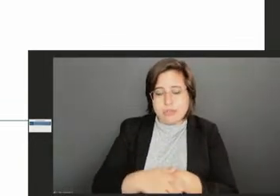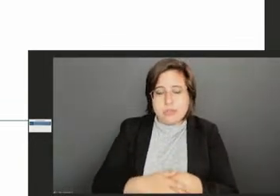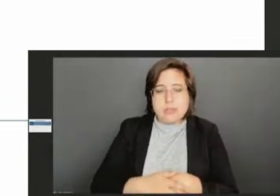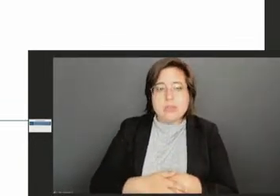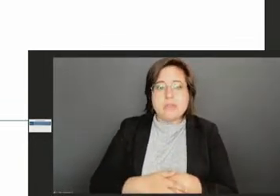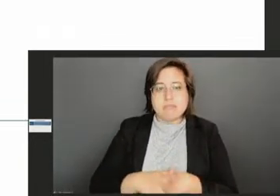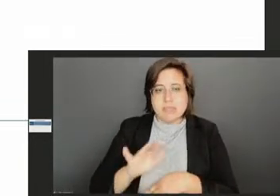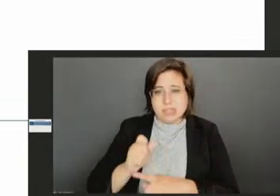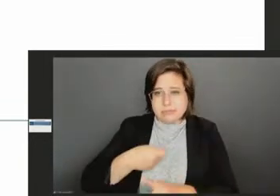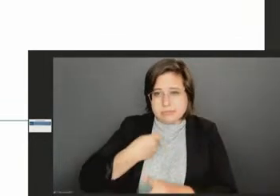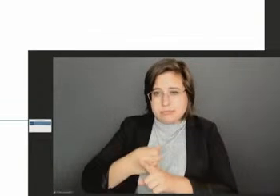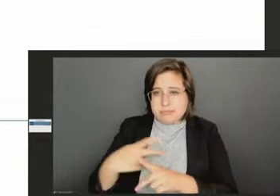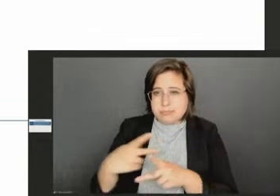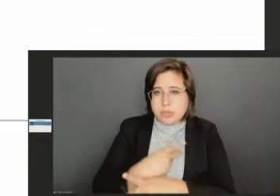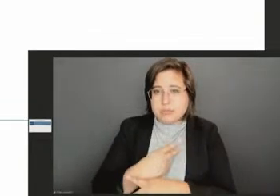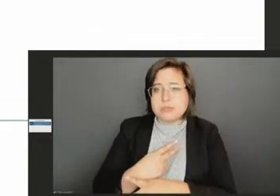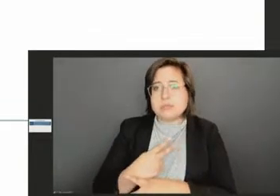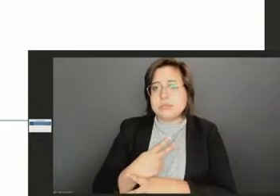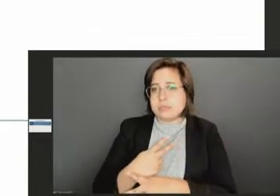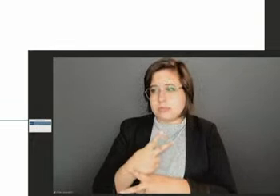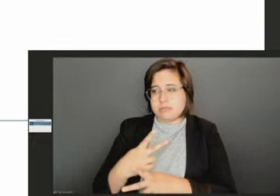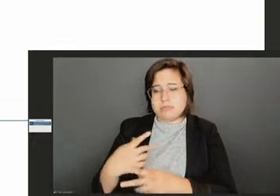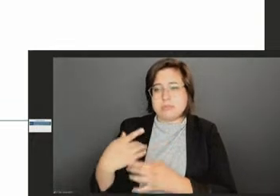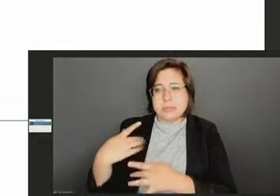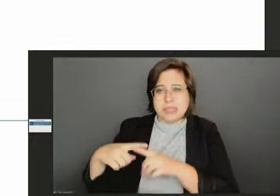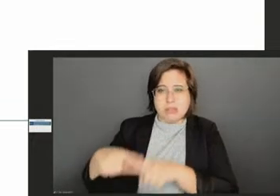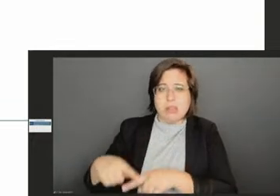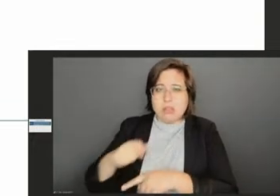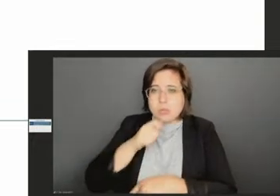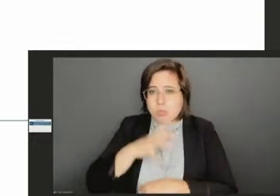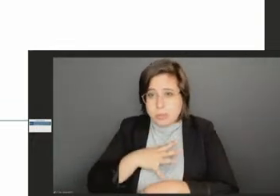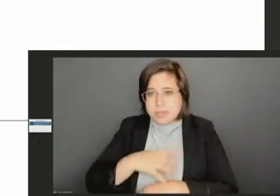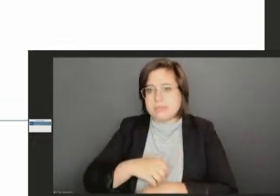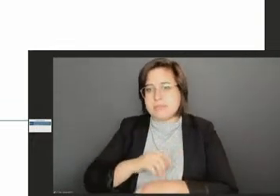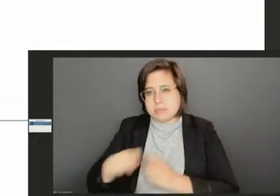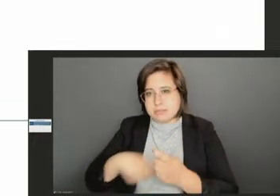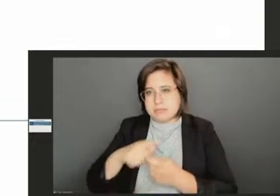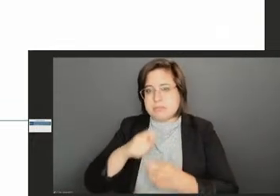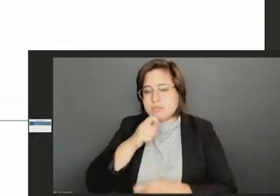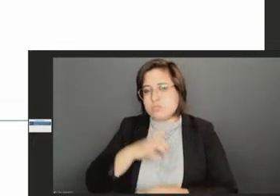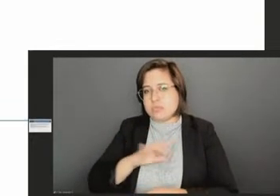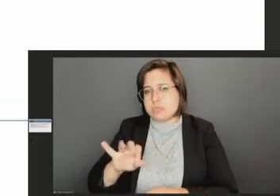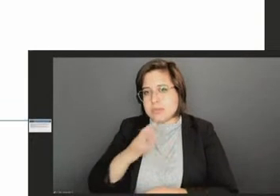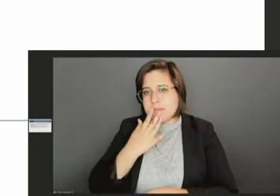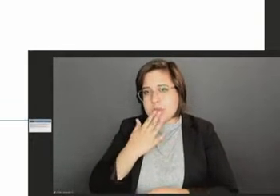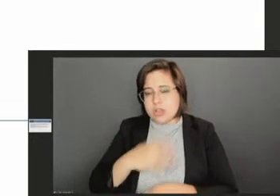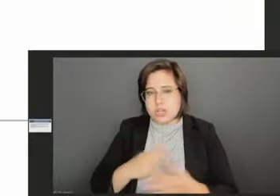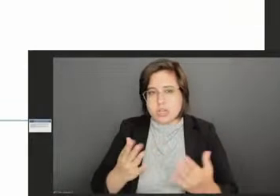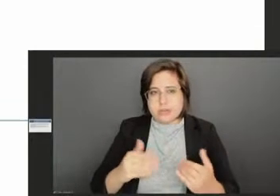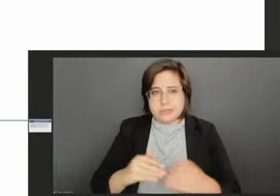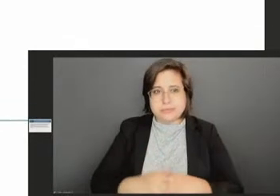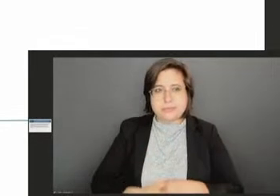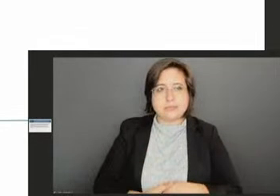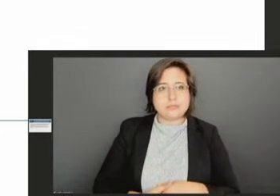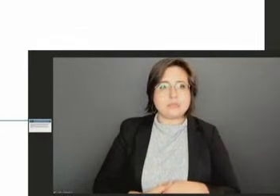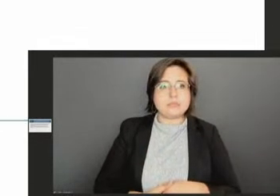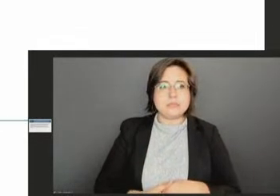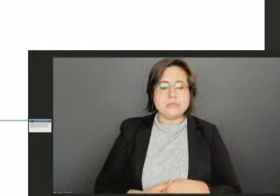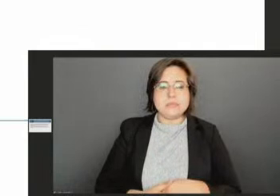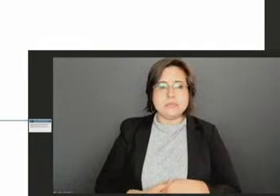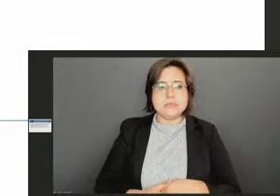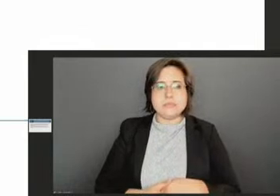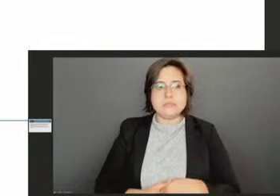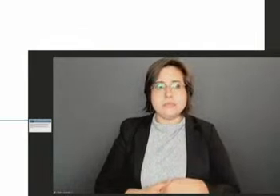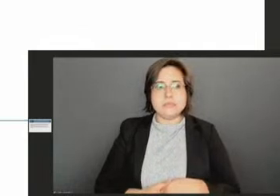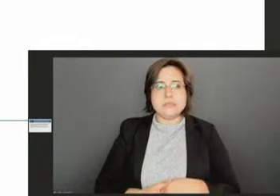impact that fell on women, women of color. Can we go to the next slide? So in